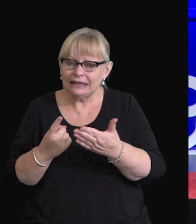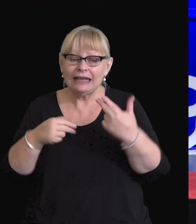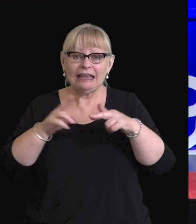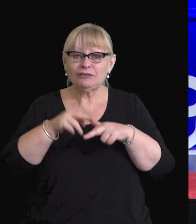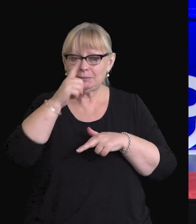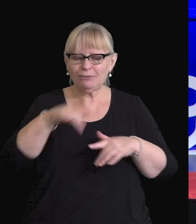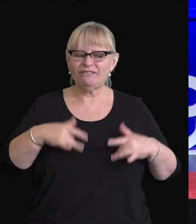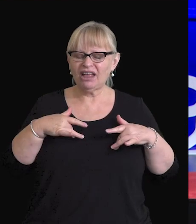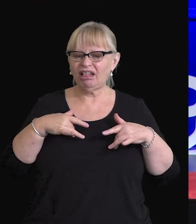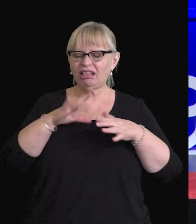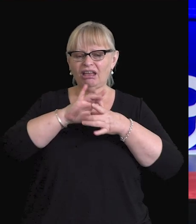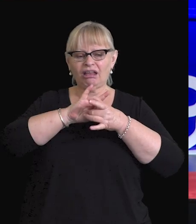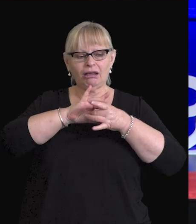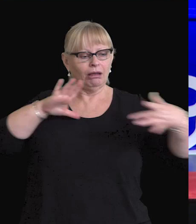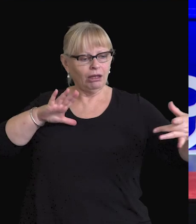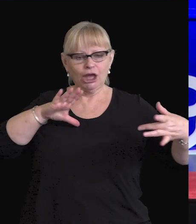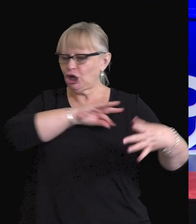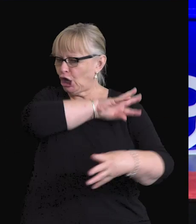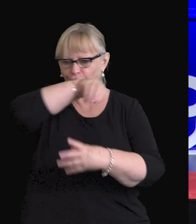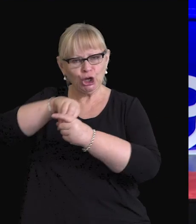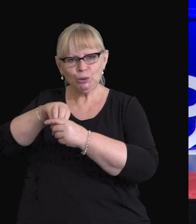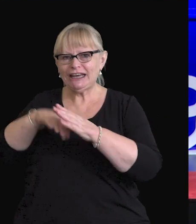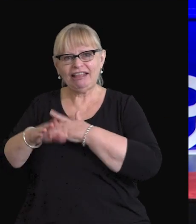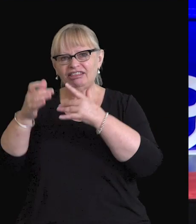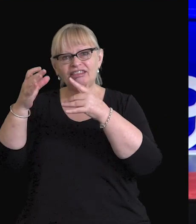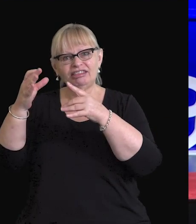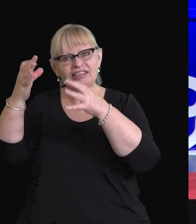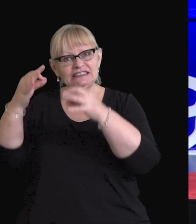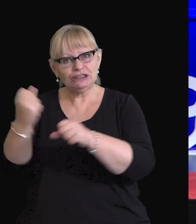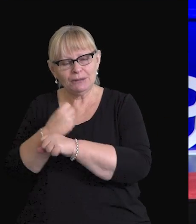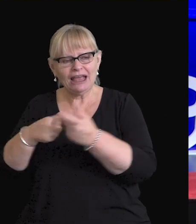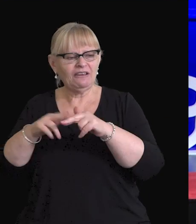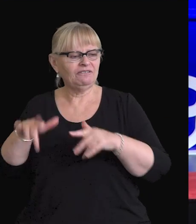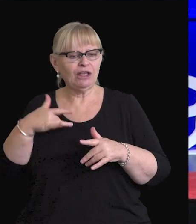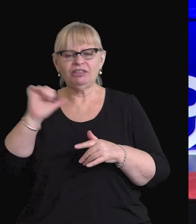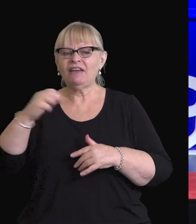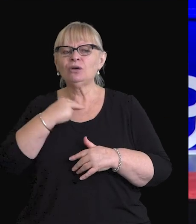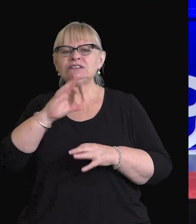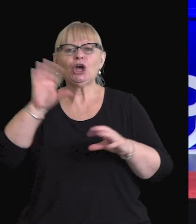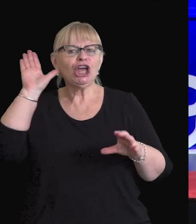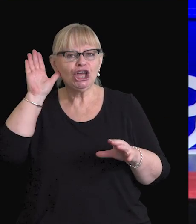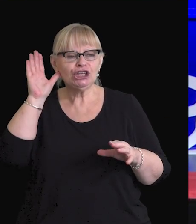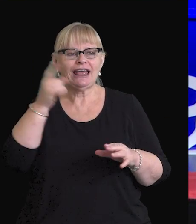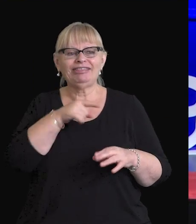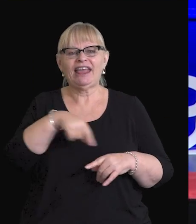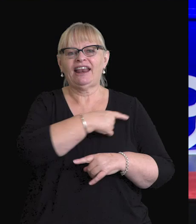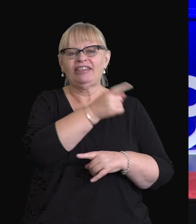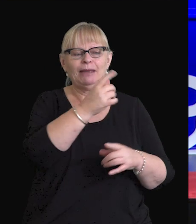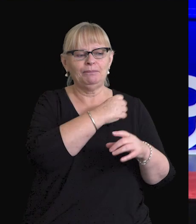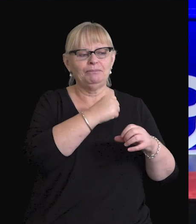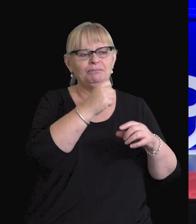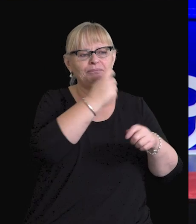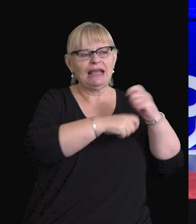that when people feel excluded from decision-making, when they feel disregarded, when they feel their voice is not being heard, then the rise of